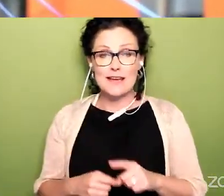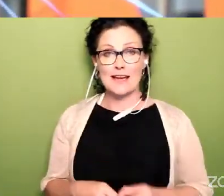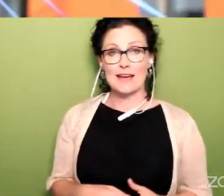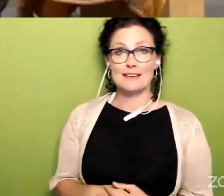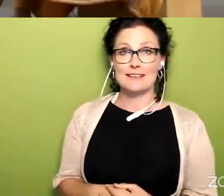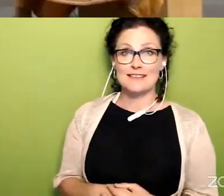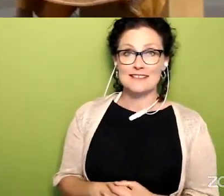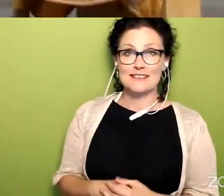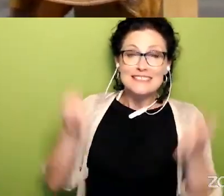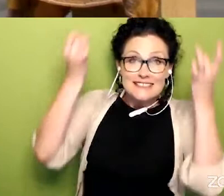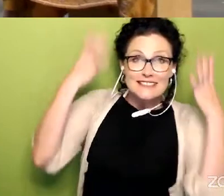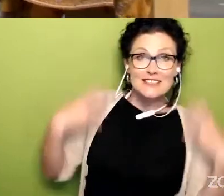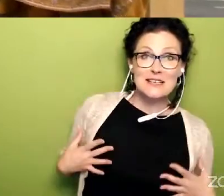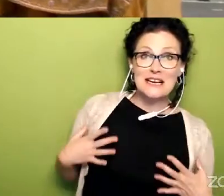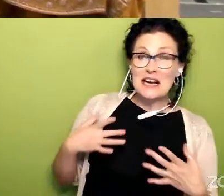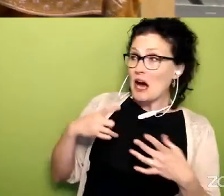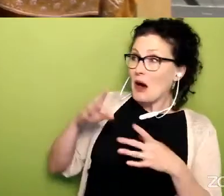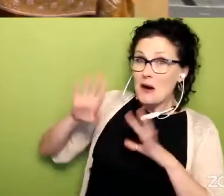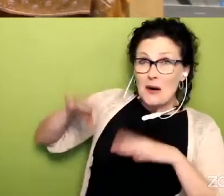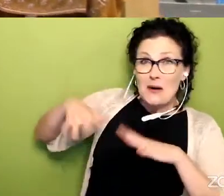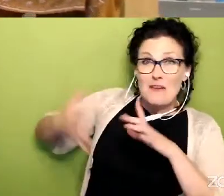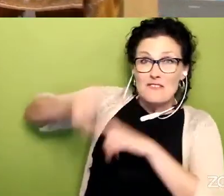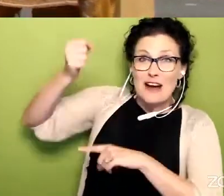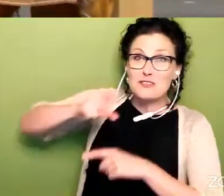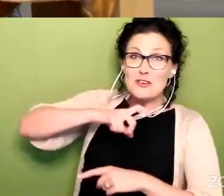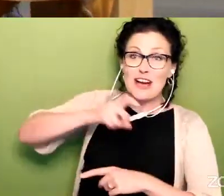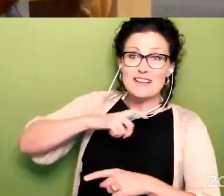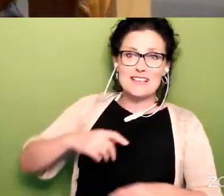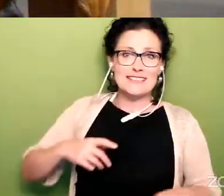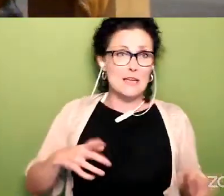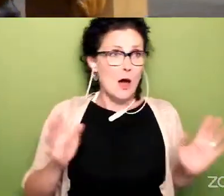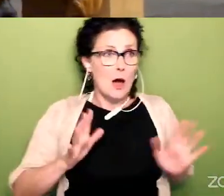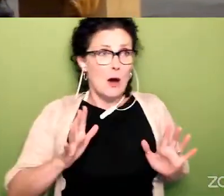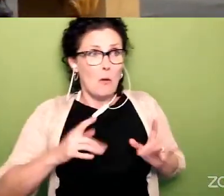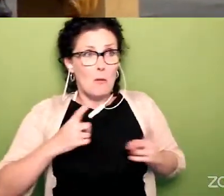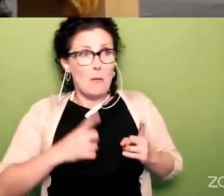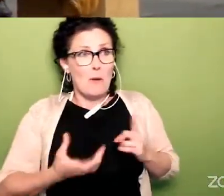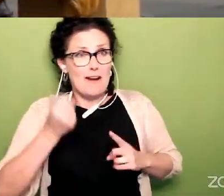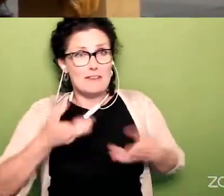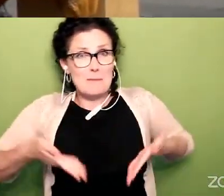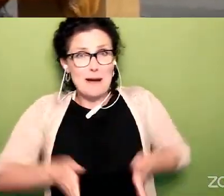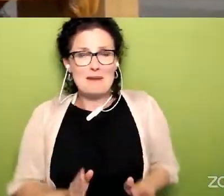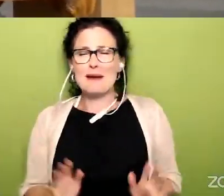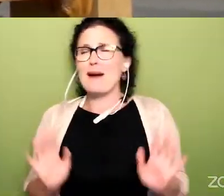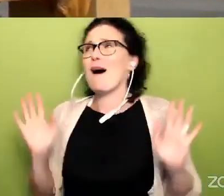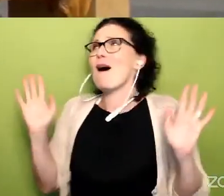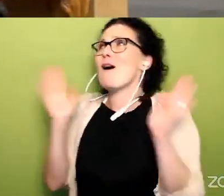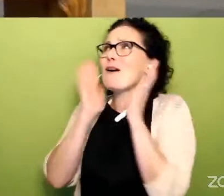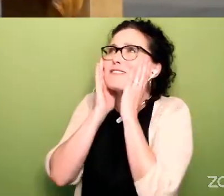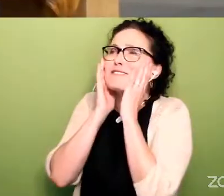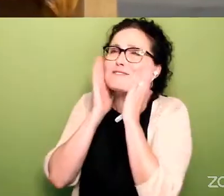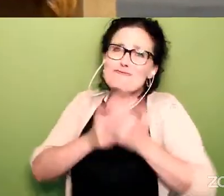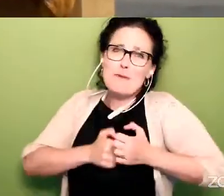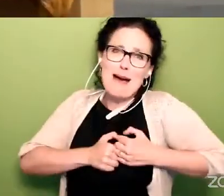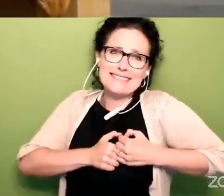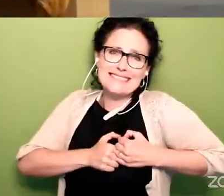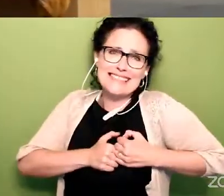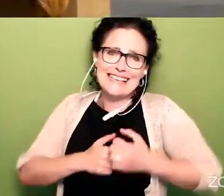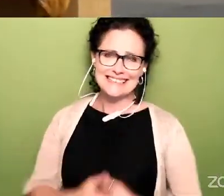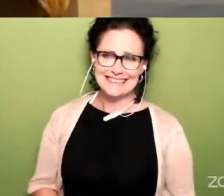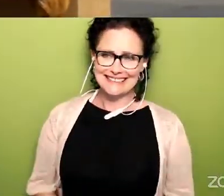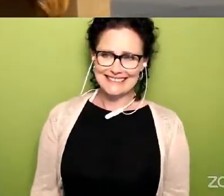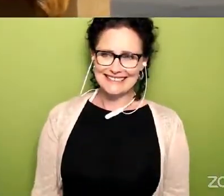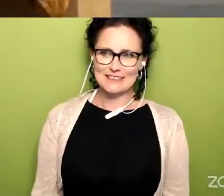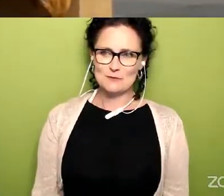ever! I see everything, Bulbir. I see our children, our home. I see our friends here in